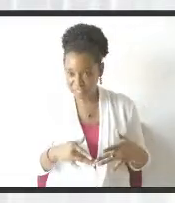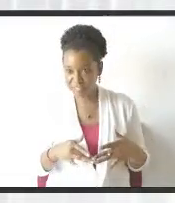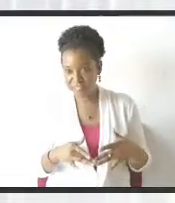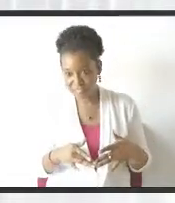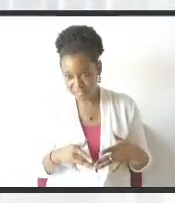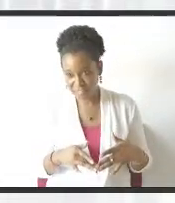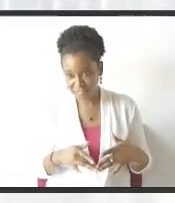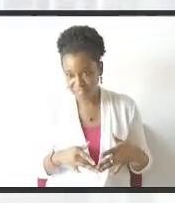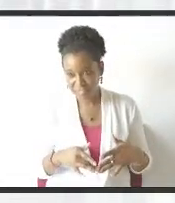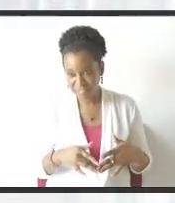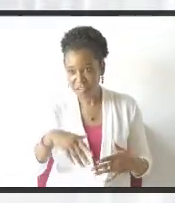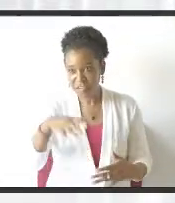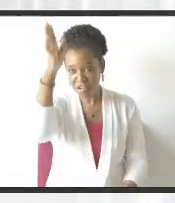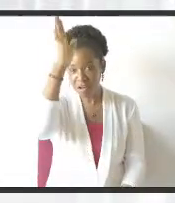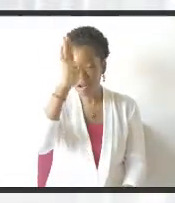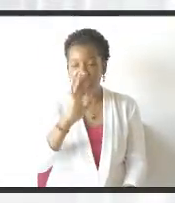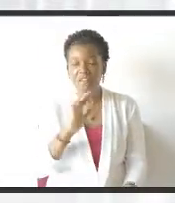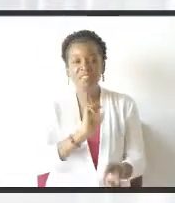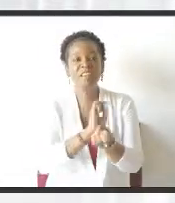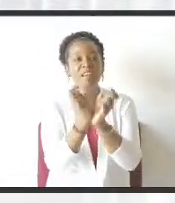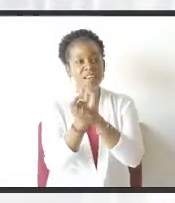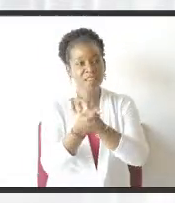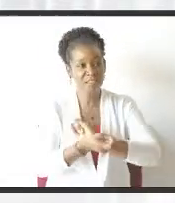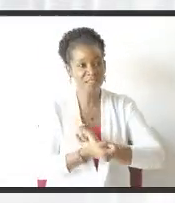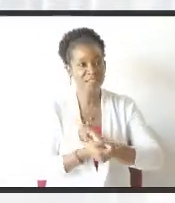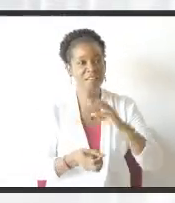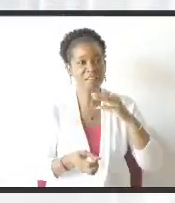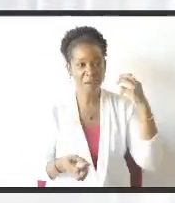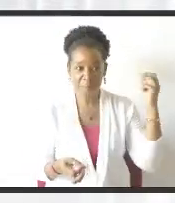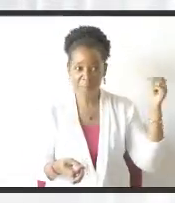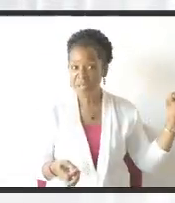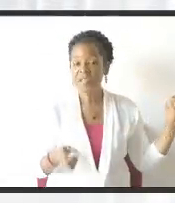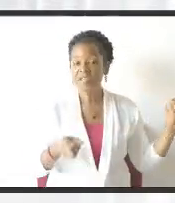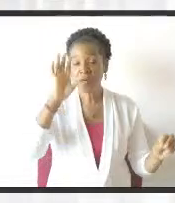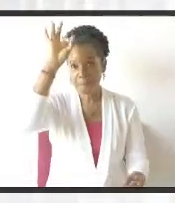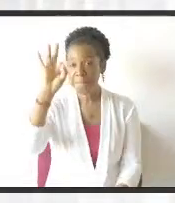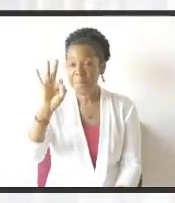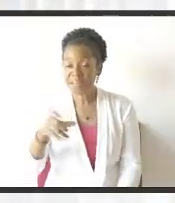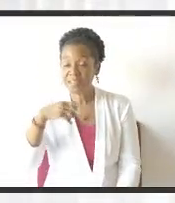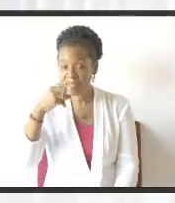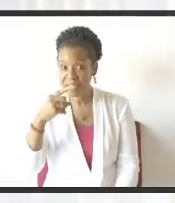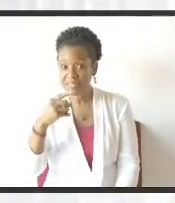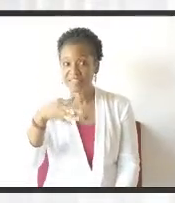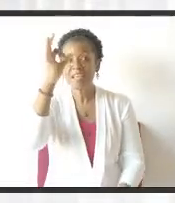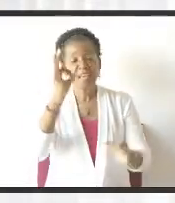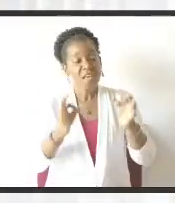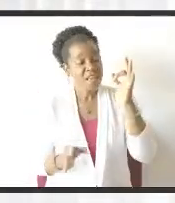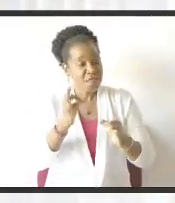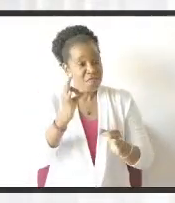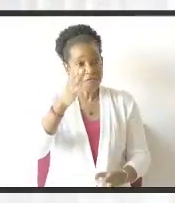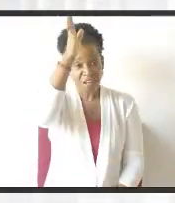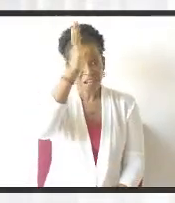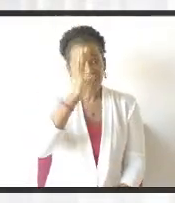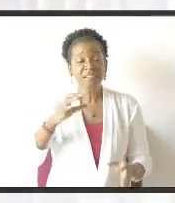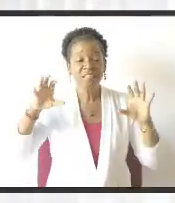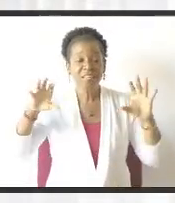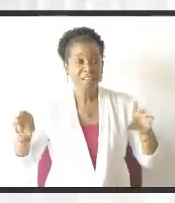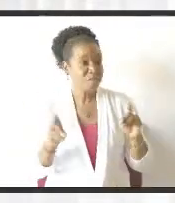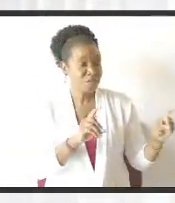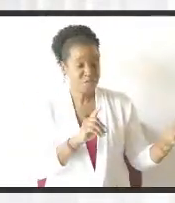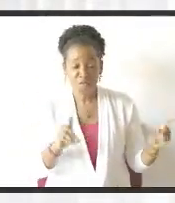anybody. Anybody who would repent. As many as received